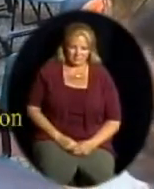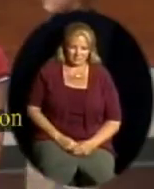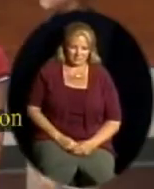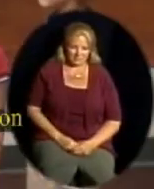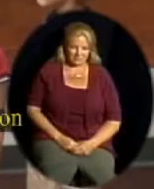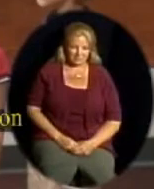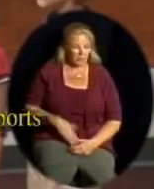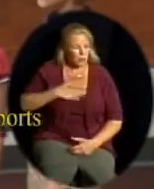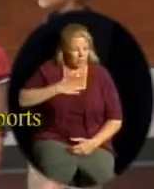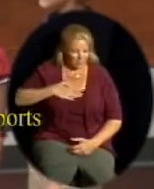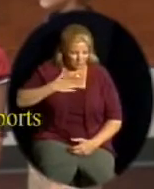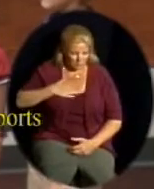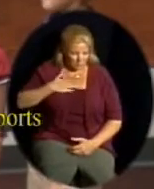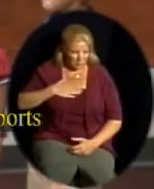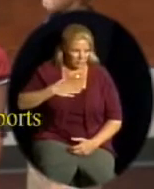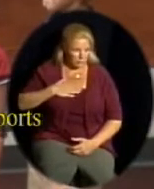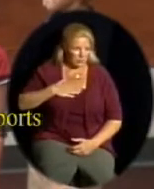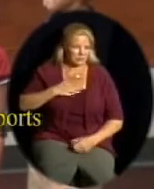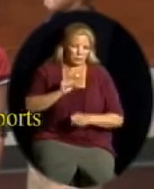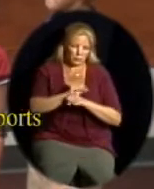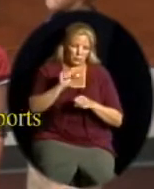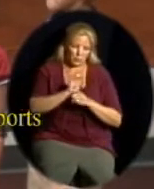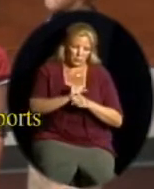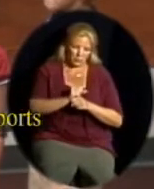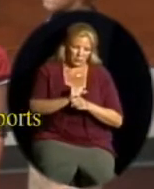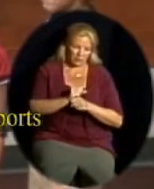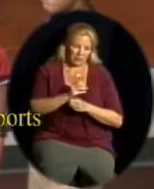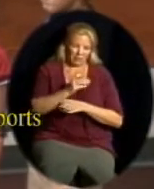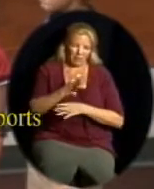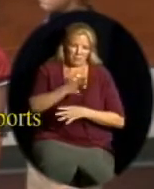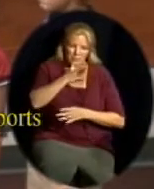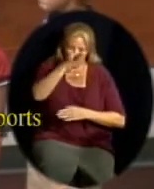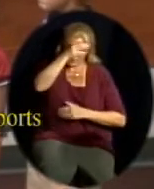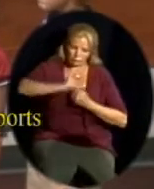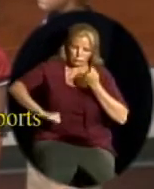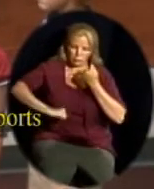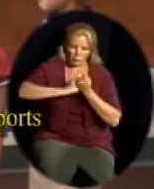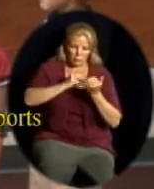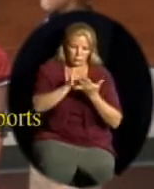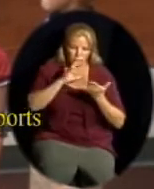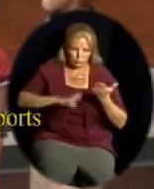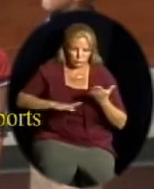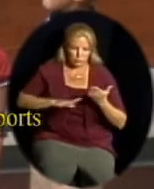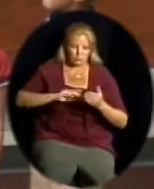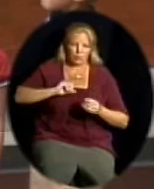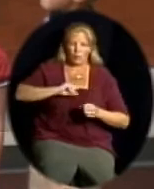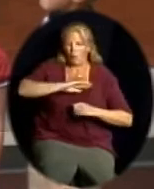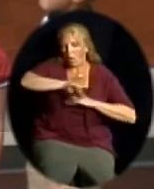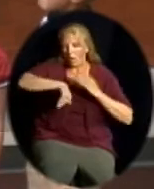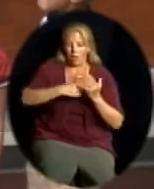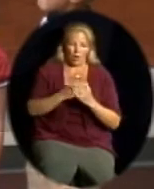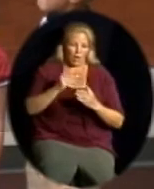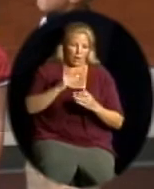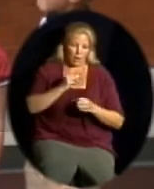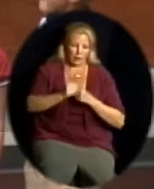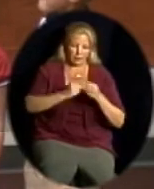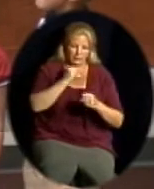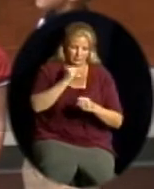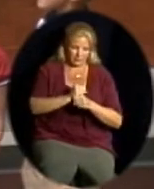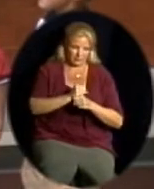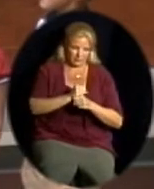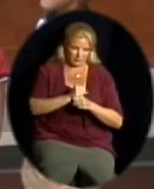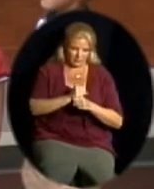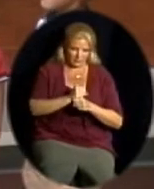And we appreciate the efforts of the parents to be supportive of their students all throughout the year, and particularly during the summertime.